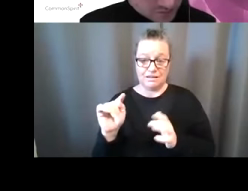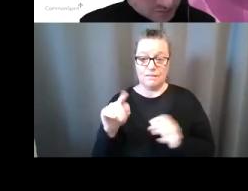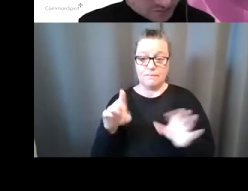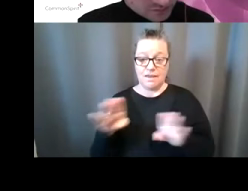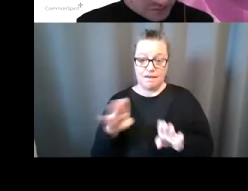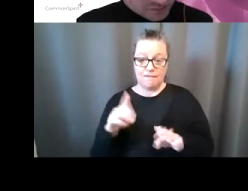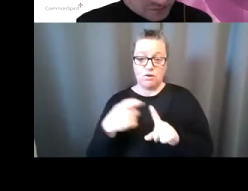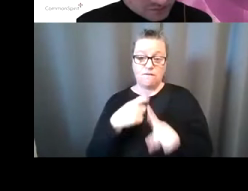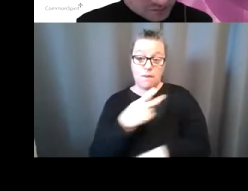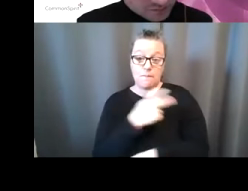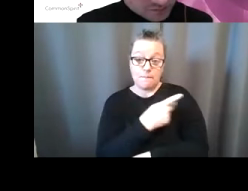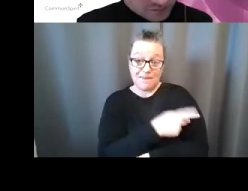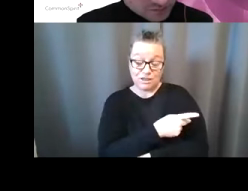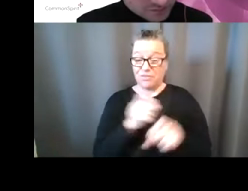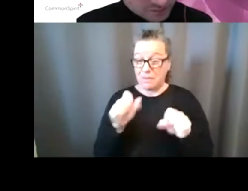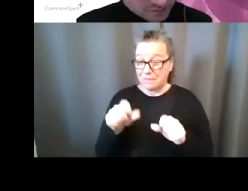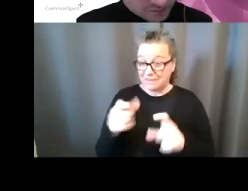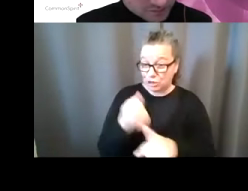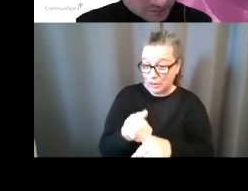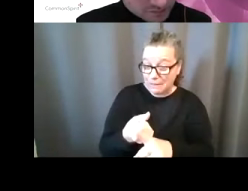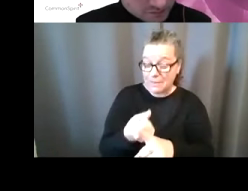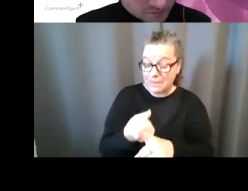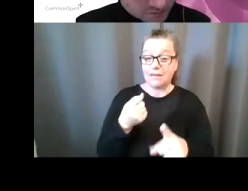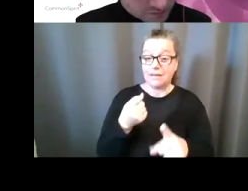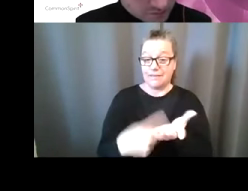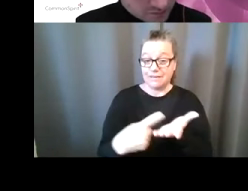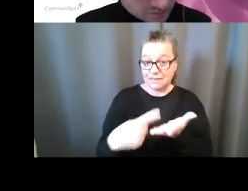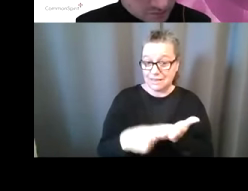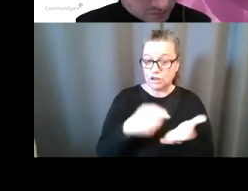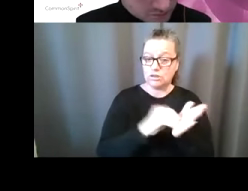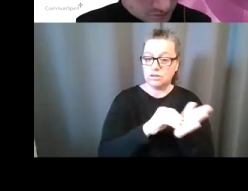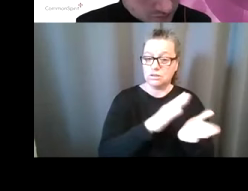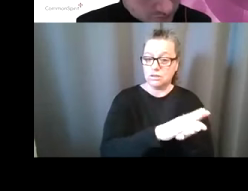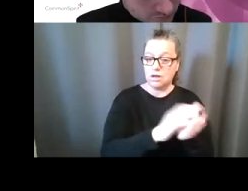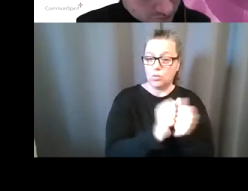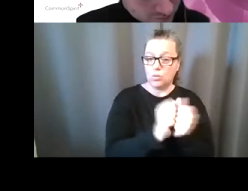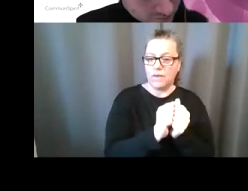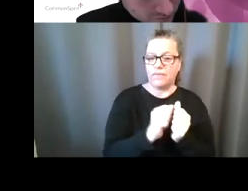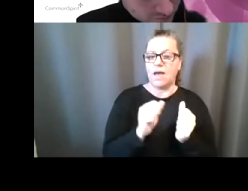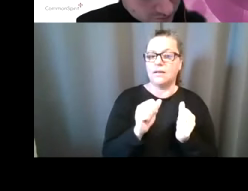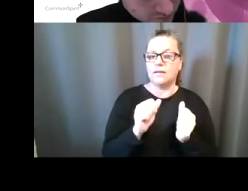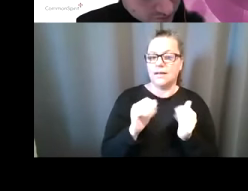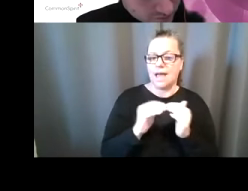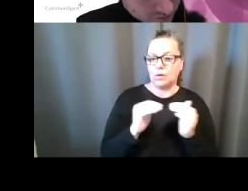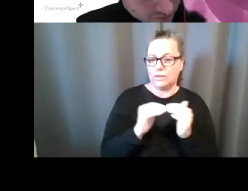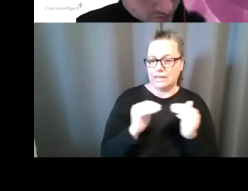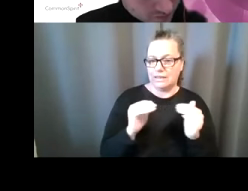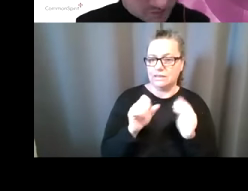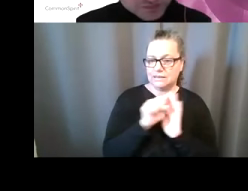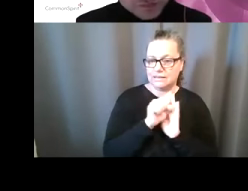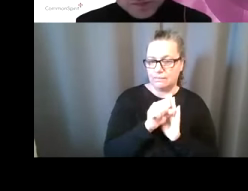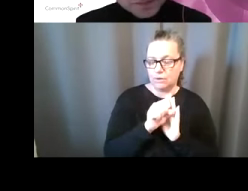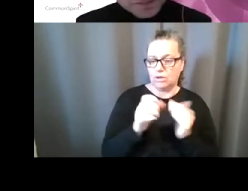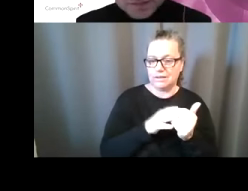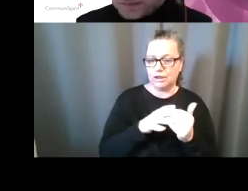The potential equity impact of this video and subsequent discussion is documented with the equity symbols next to steps 6 and 7.